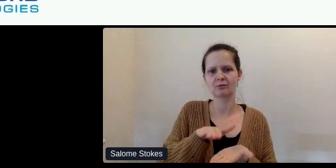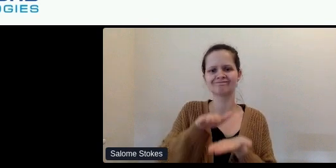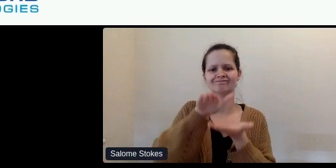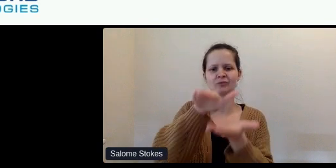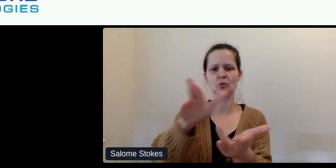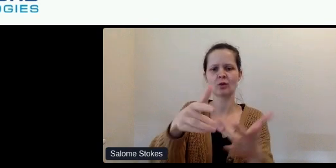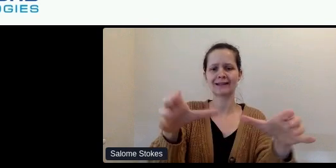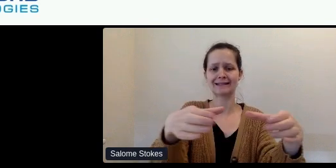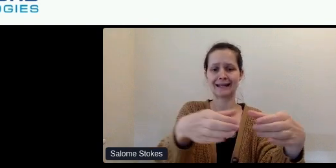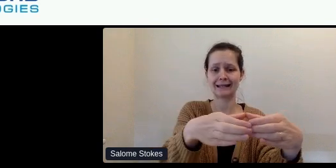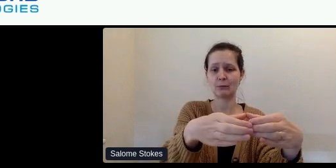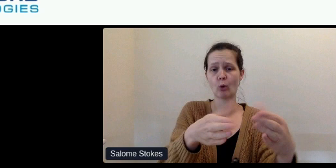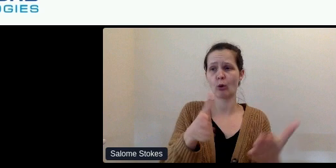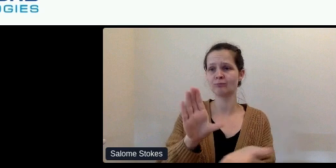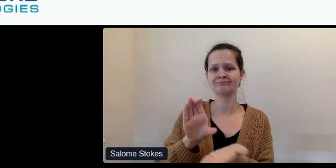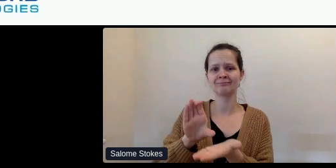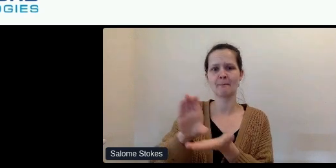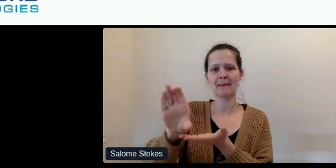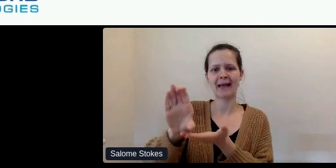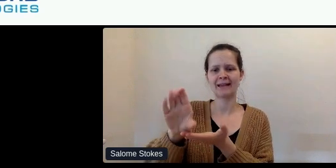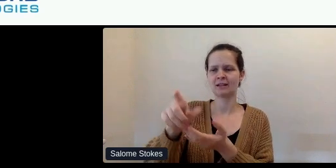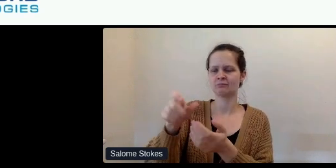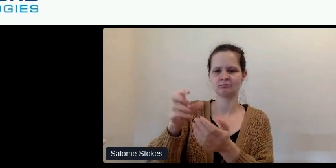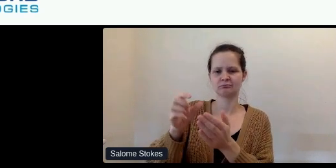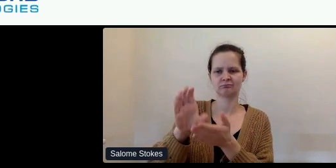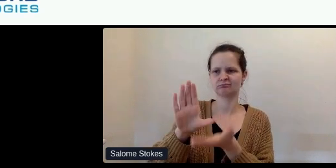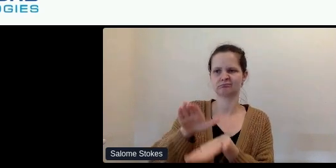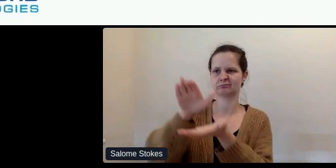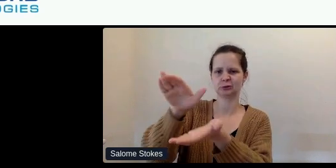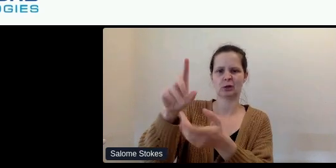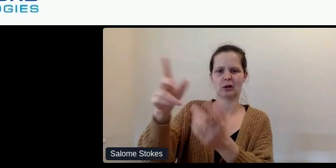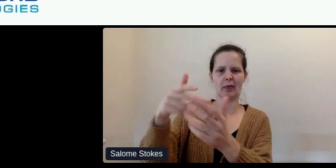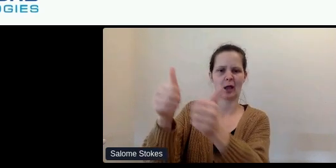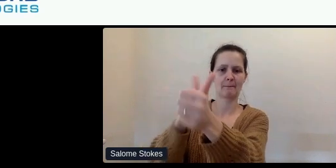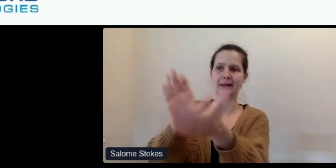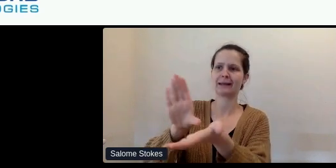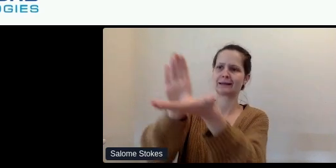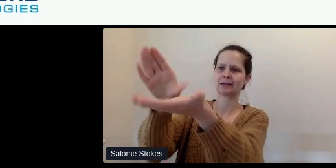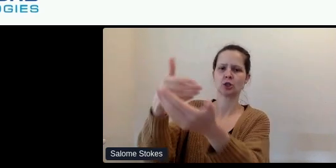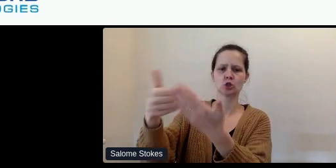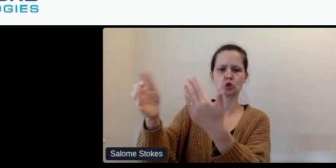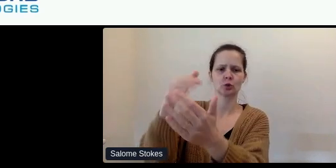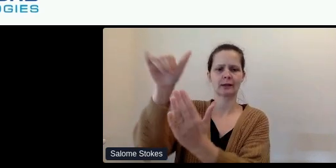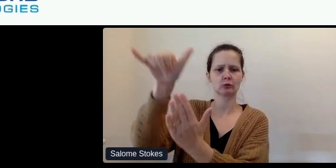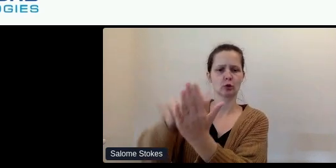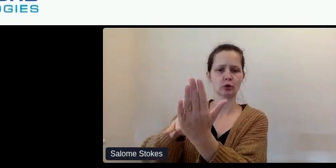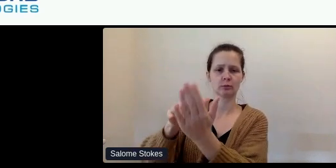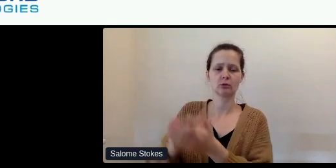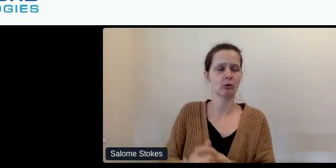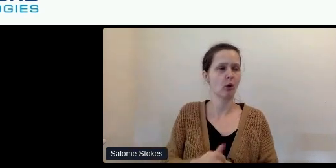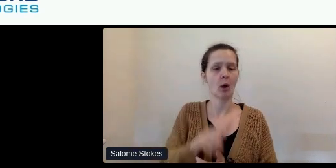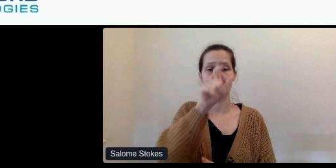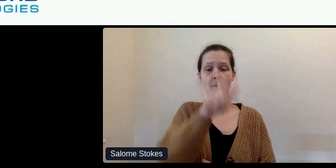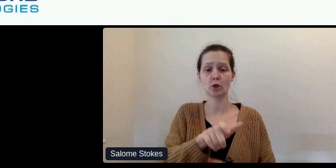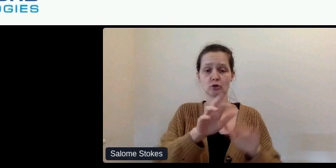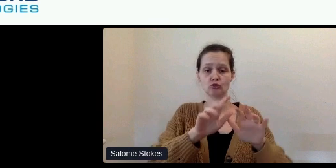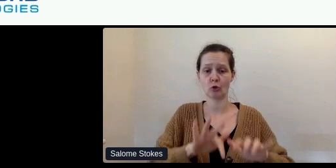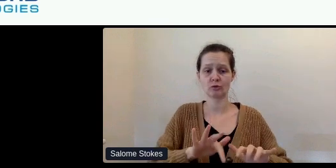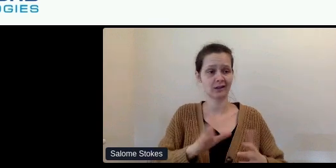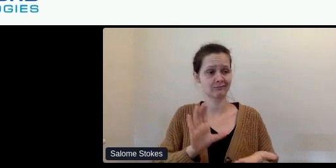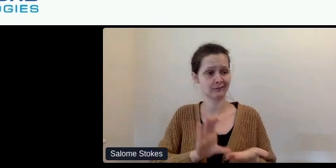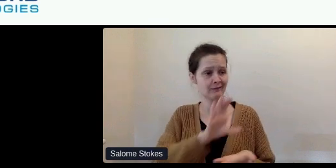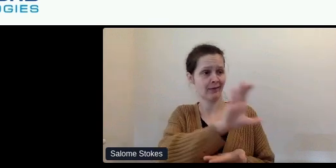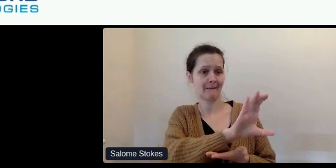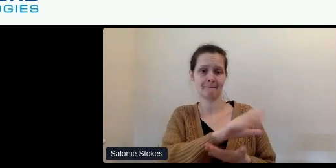third-party provider that's remediating documents for you, or you might want to send them back to the author of the document themselves. And that's all